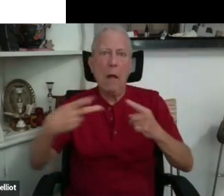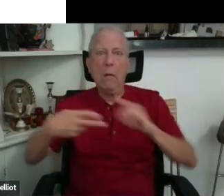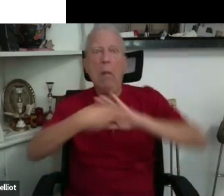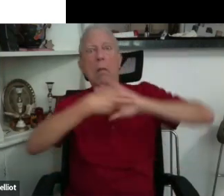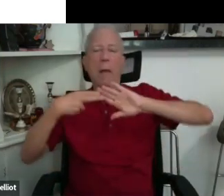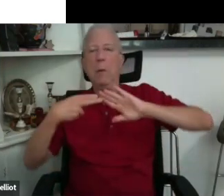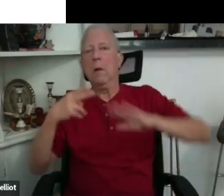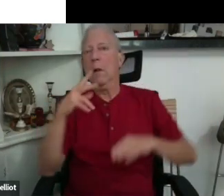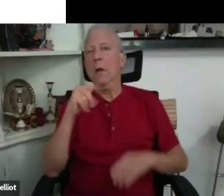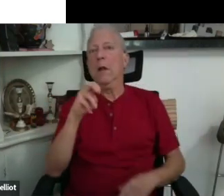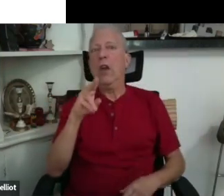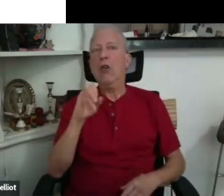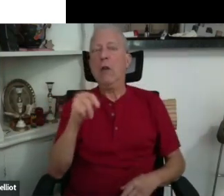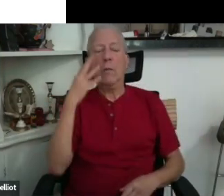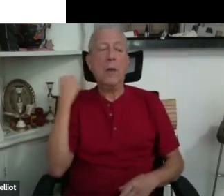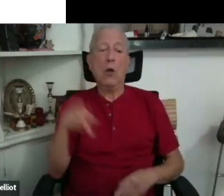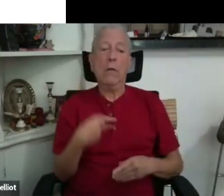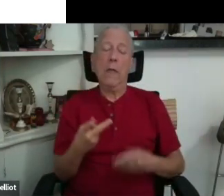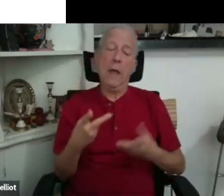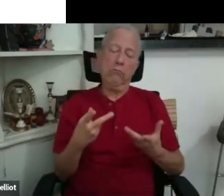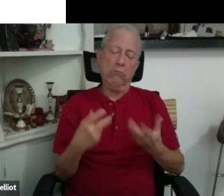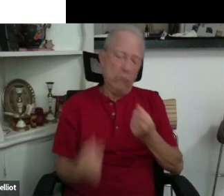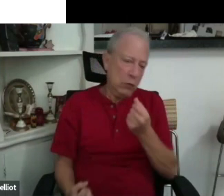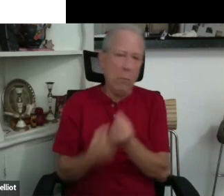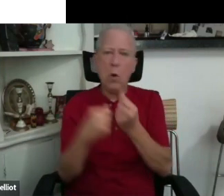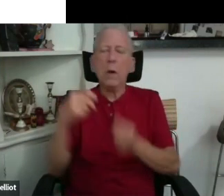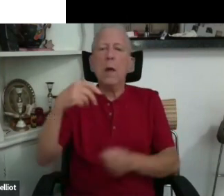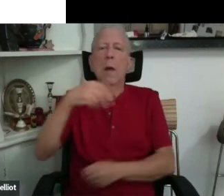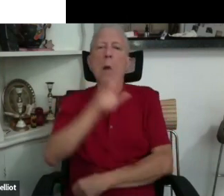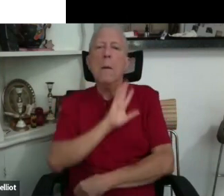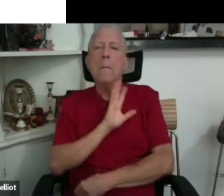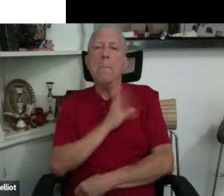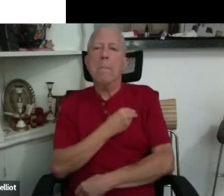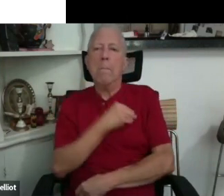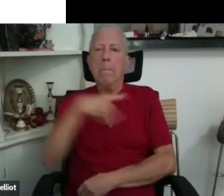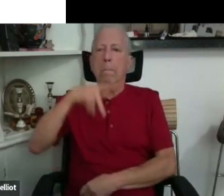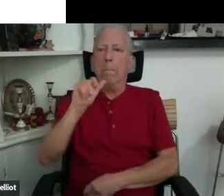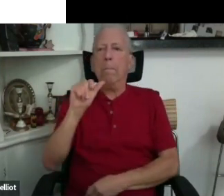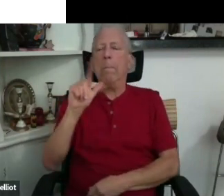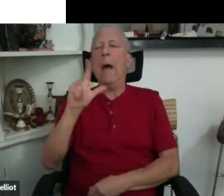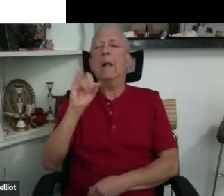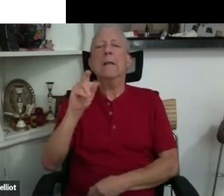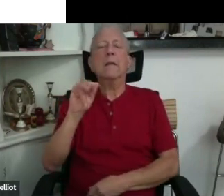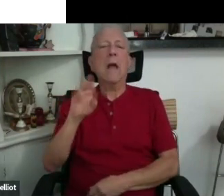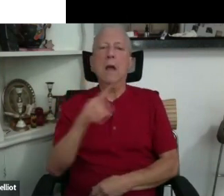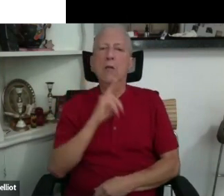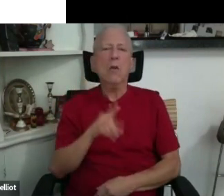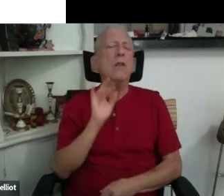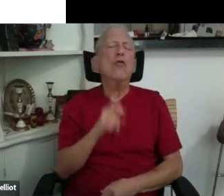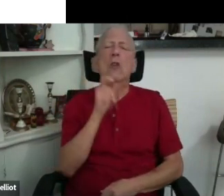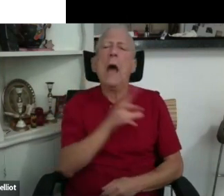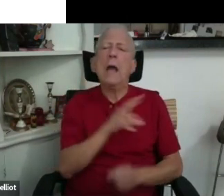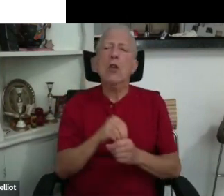for expressing support for Palestine. Material support is not supposed to include pure political speech or